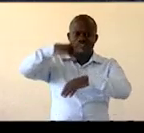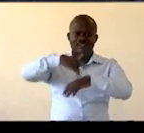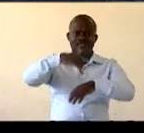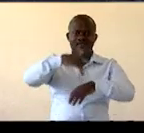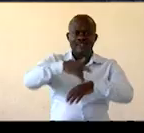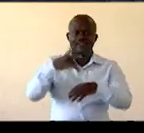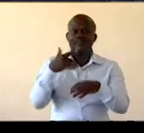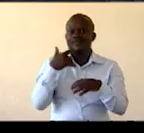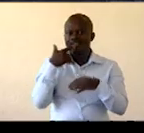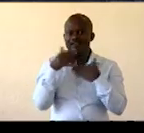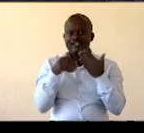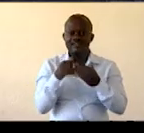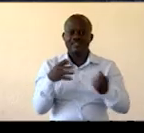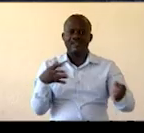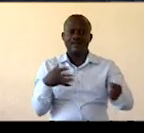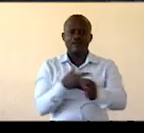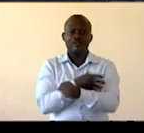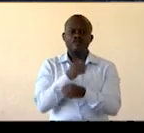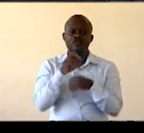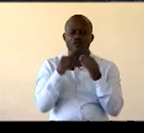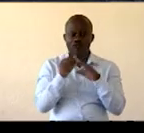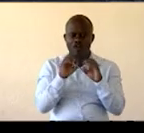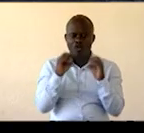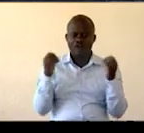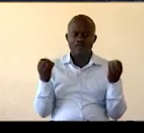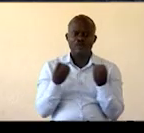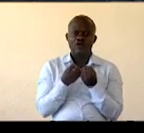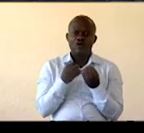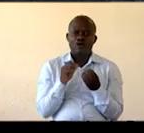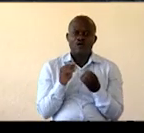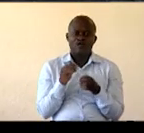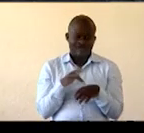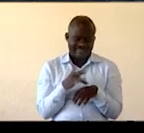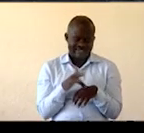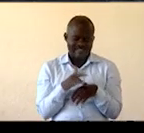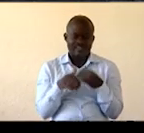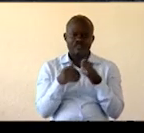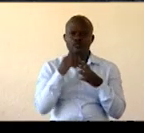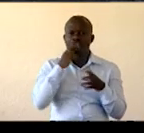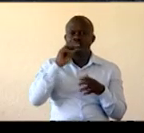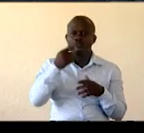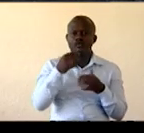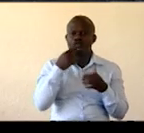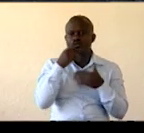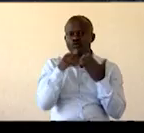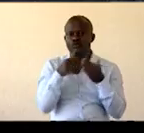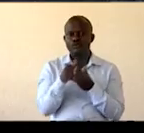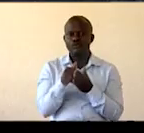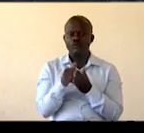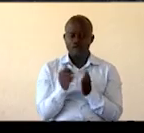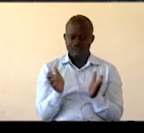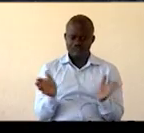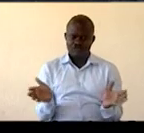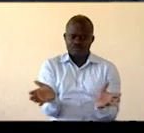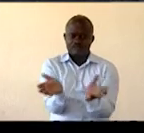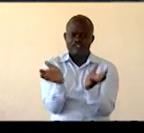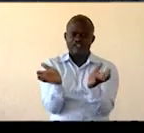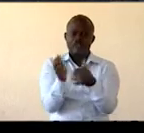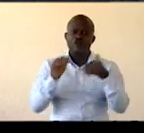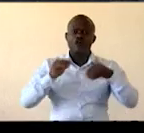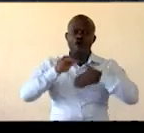Sensitivity is the capacity of an organism or sense organ to respond to stimulation,